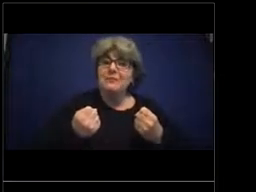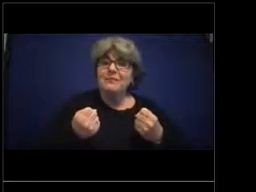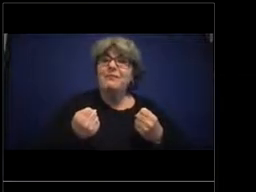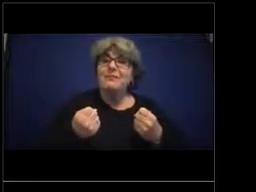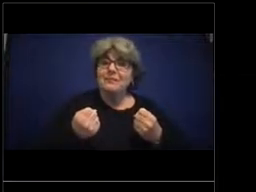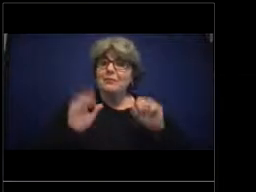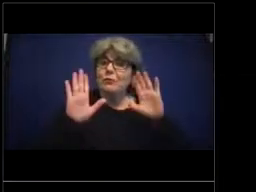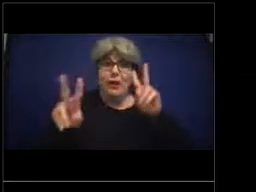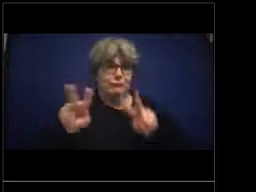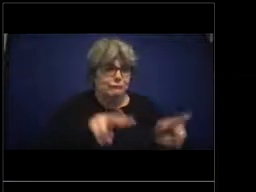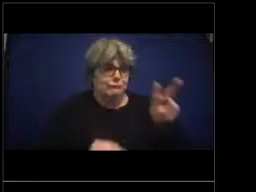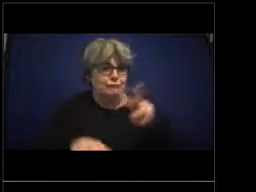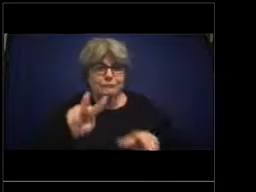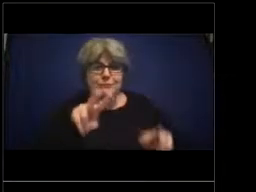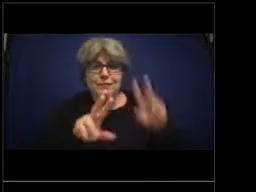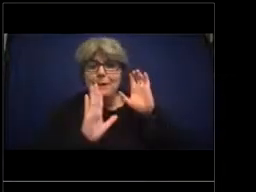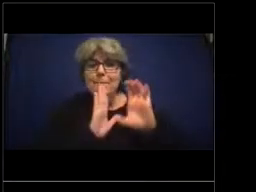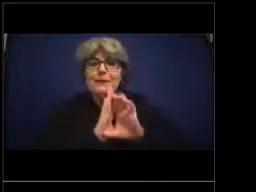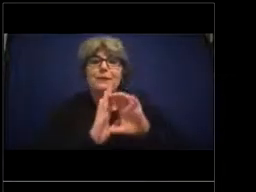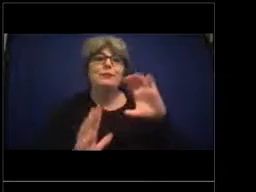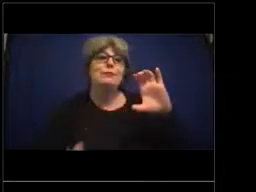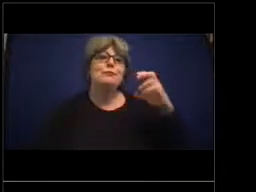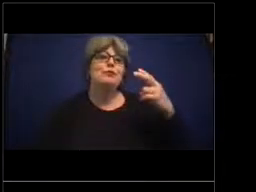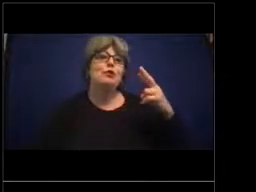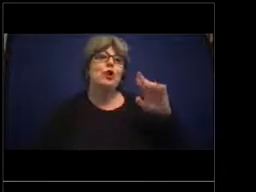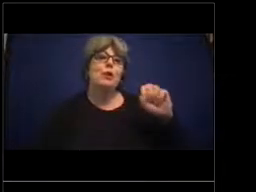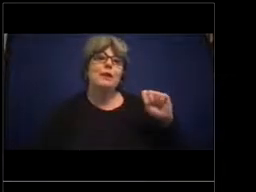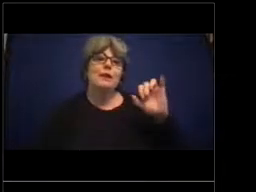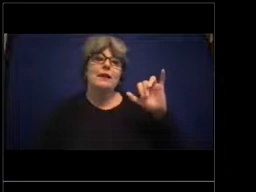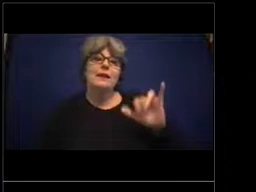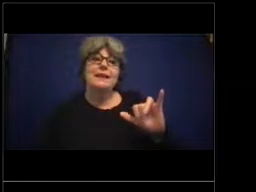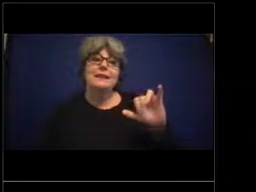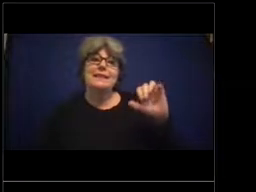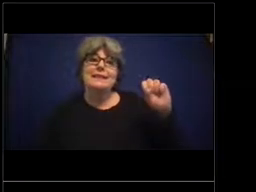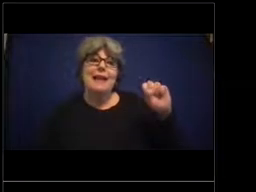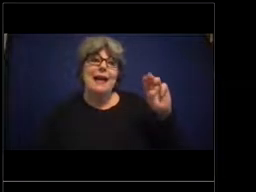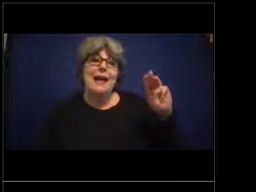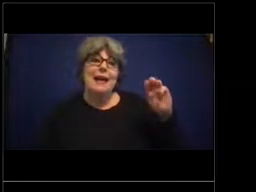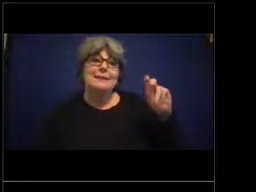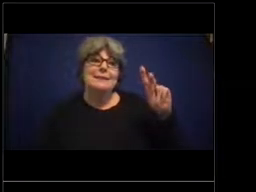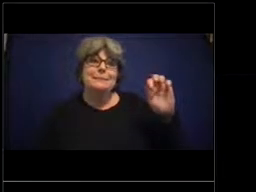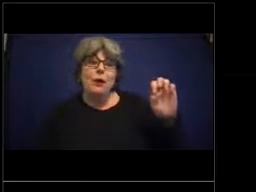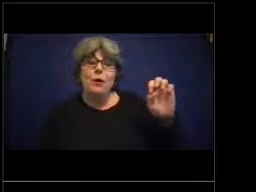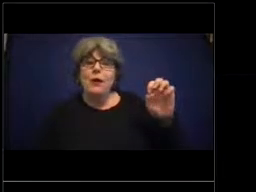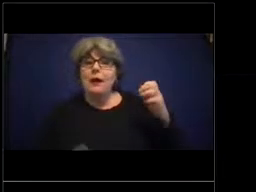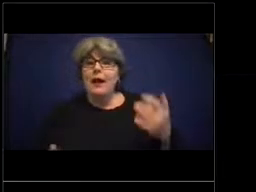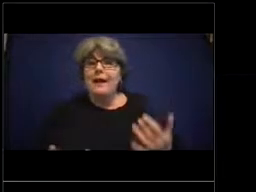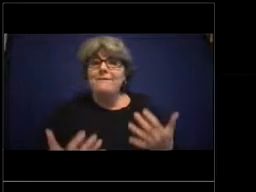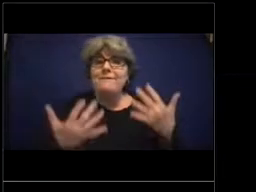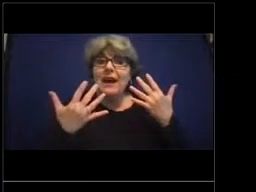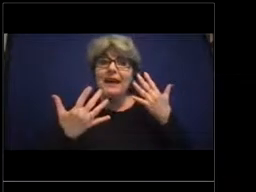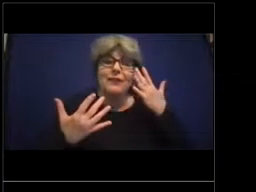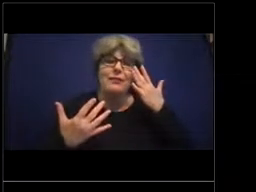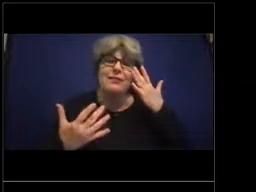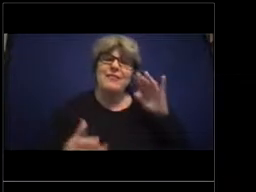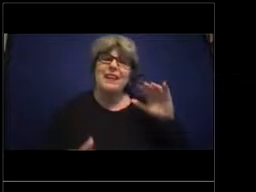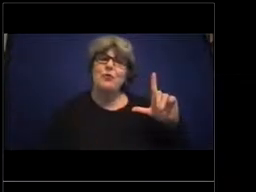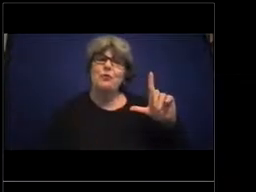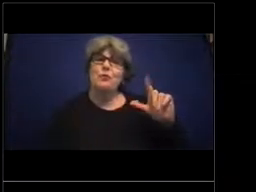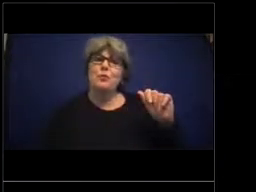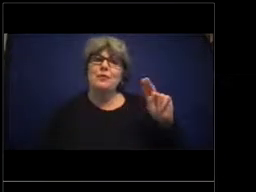great observations here. Chris says, is that smoke in the sky or a fire? Oh, I'm sorry, that was Linnea.